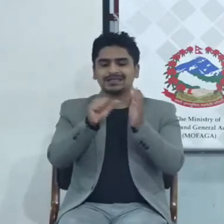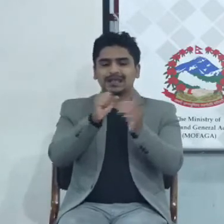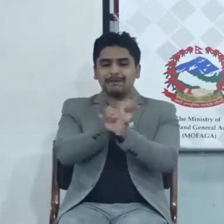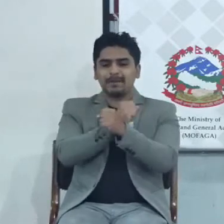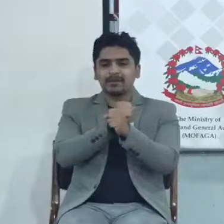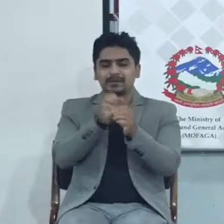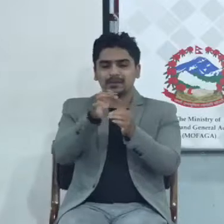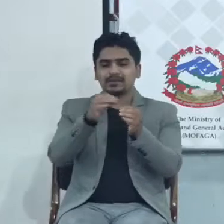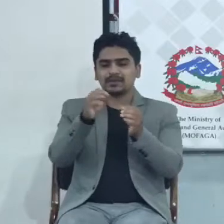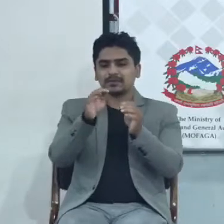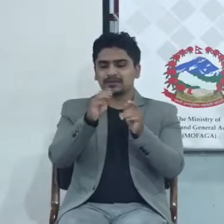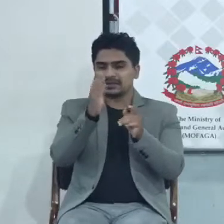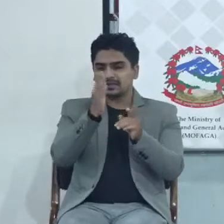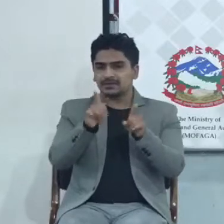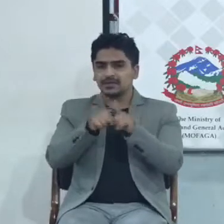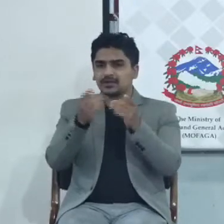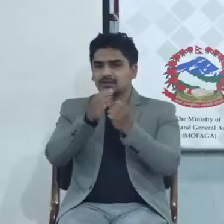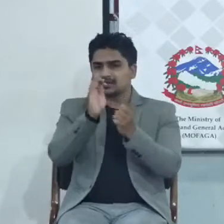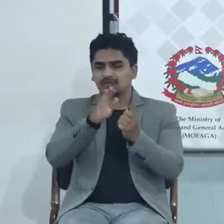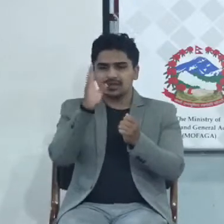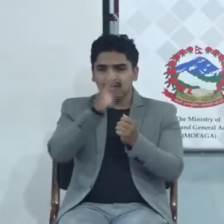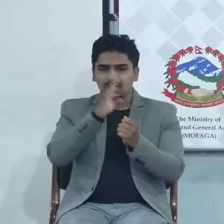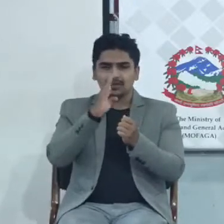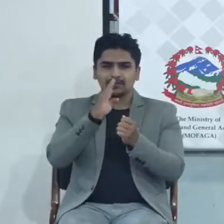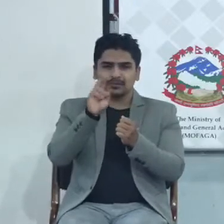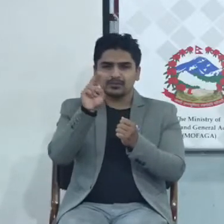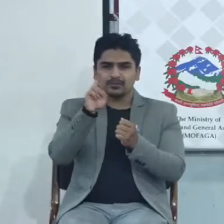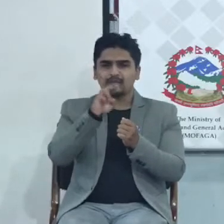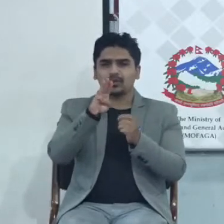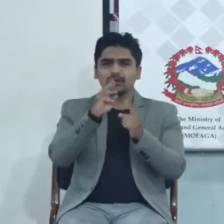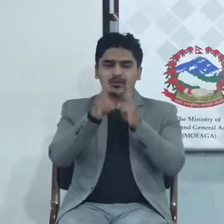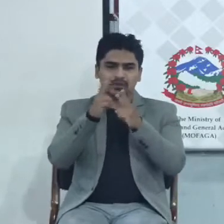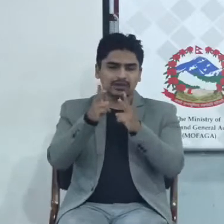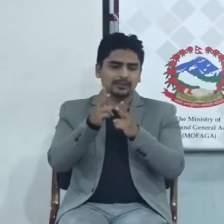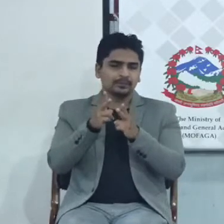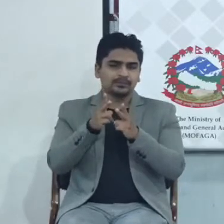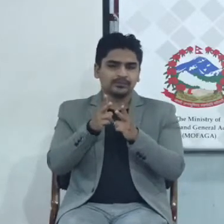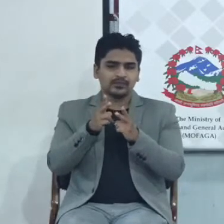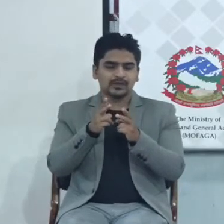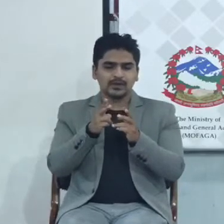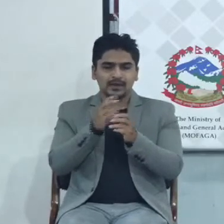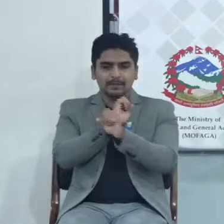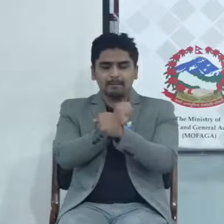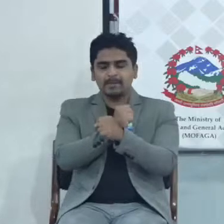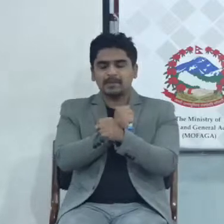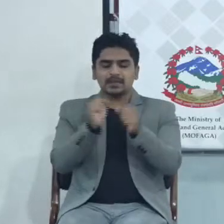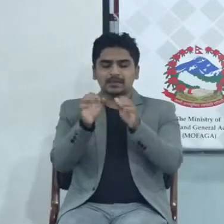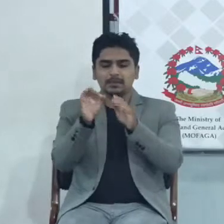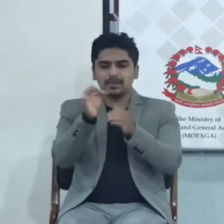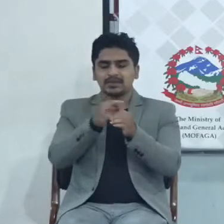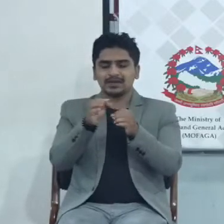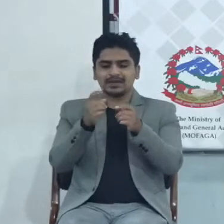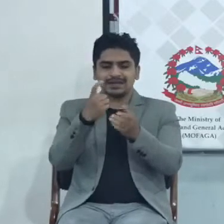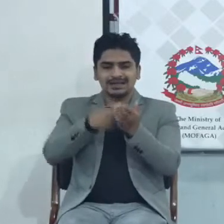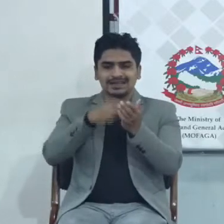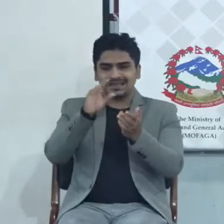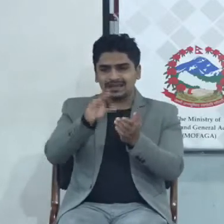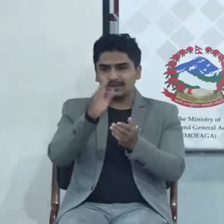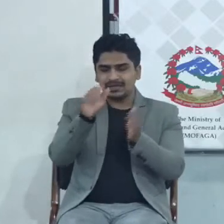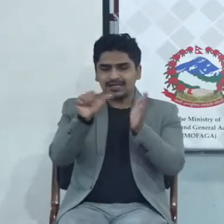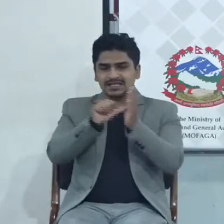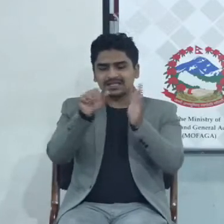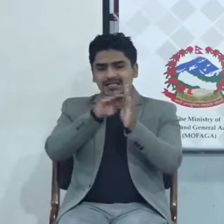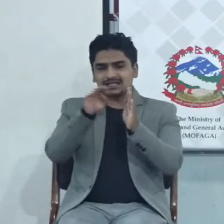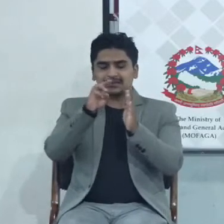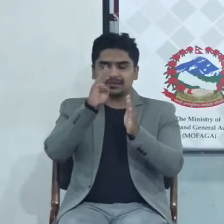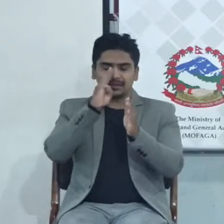is we have a disaster management regulations, and in a DDMC, if there's any misleading information, they have a